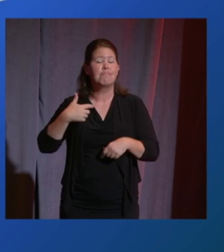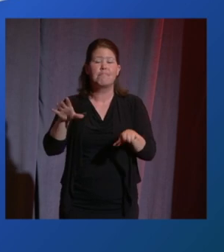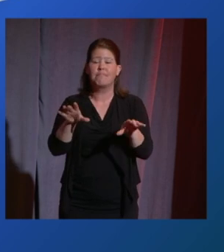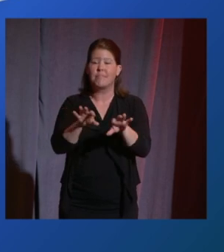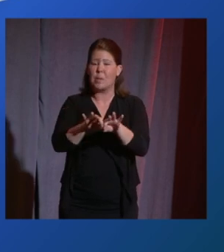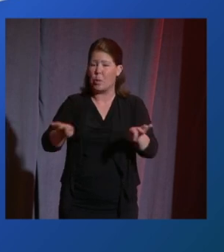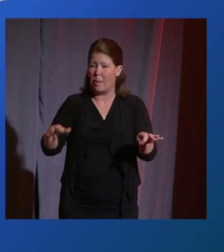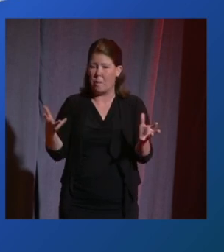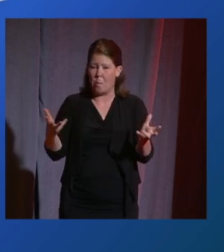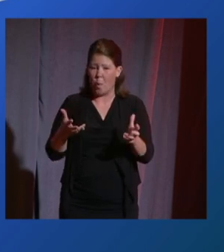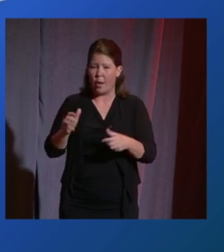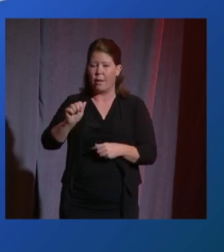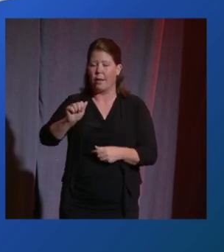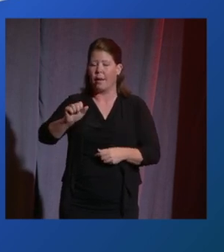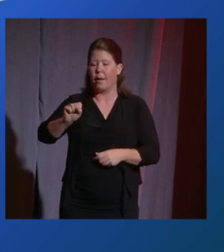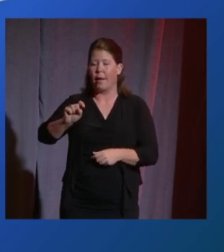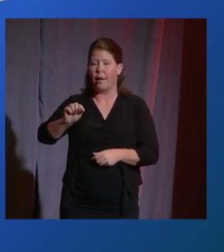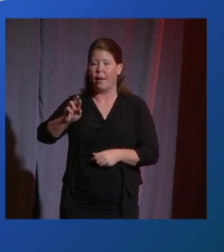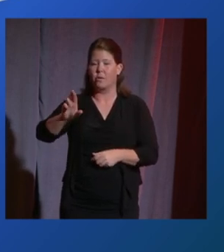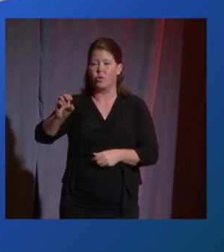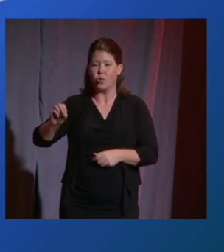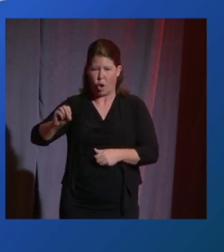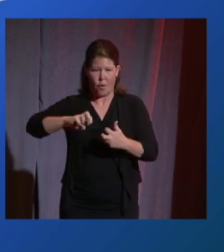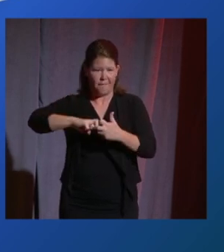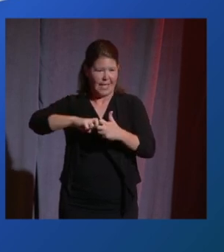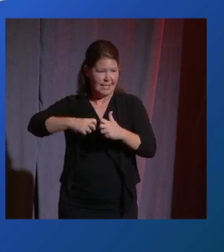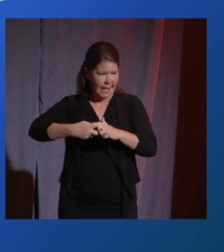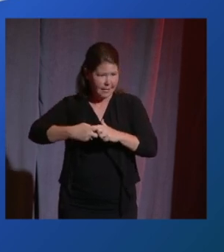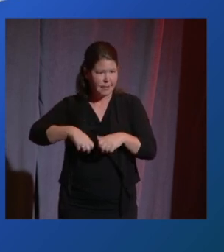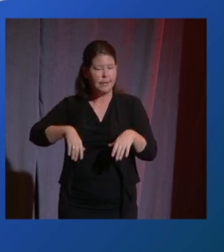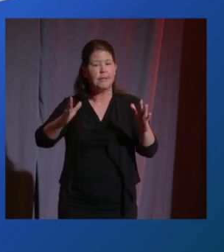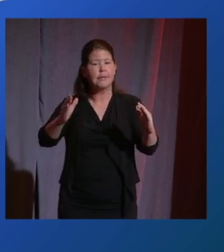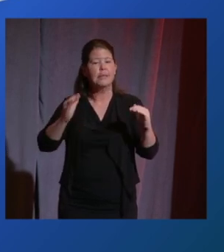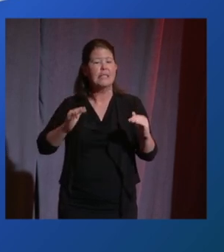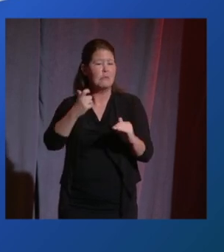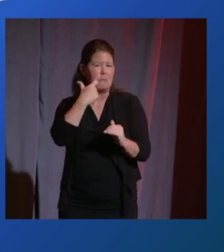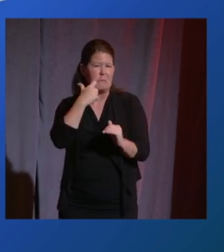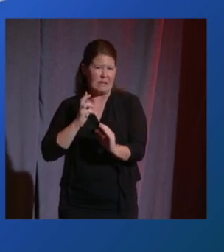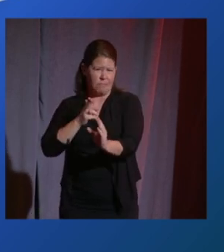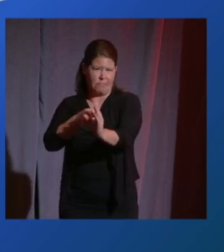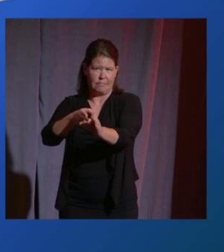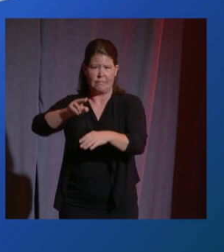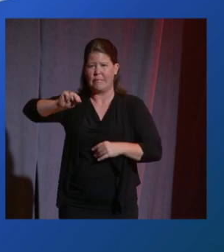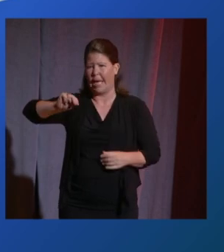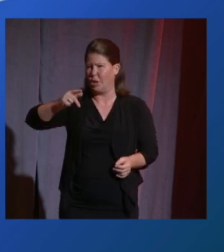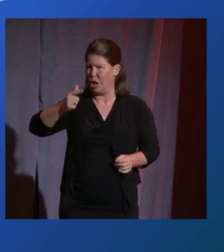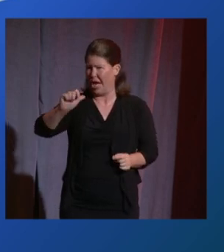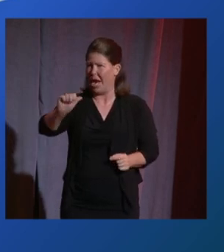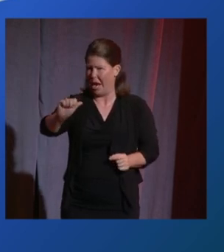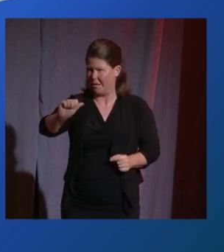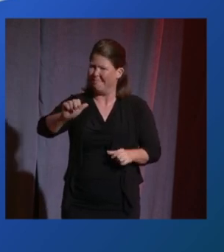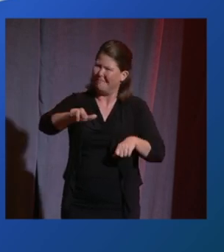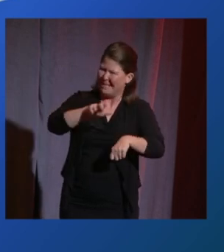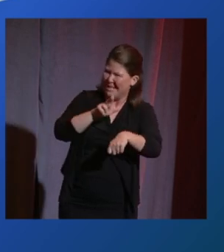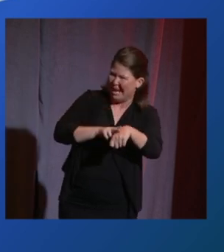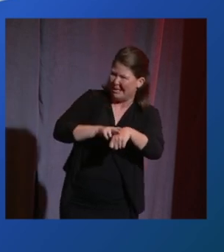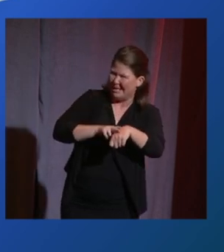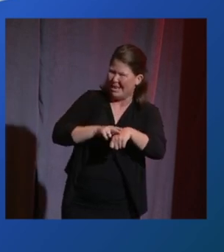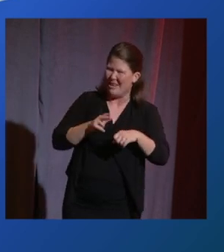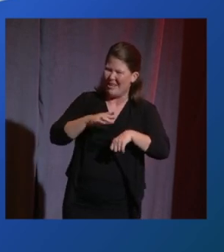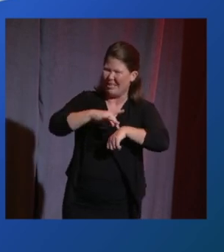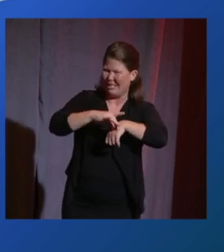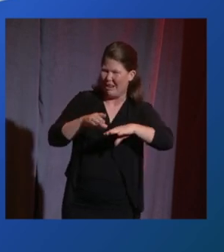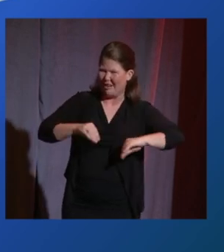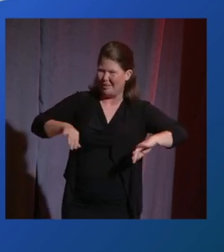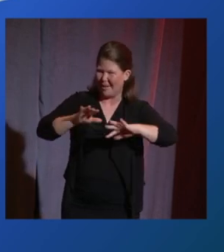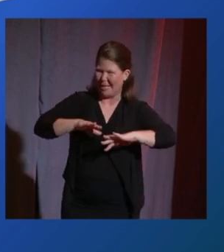astrophysics and I recently started my career at NGA or the National geospacial Intelligence Agency and I